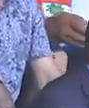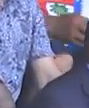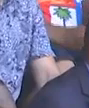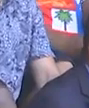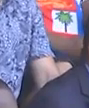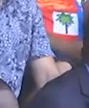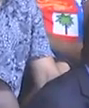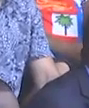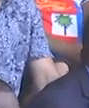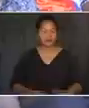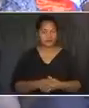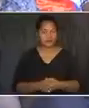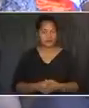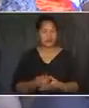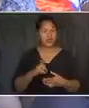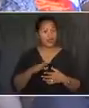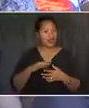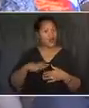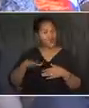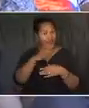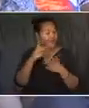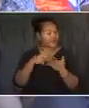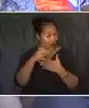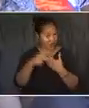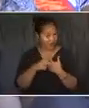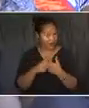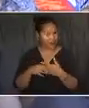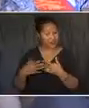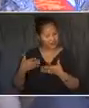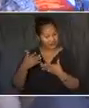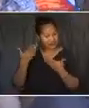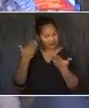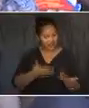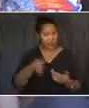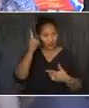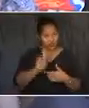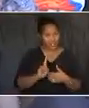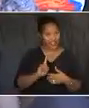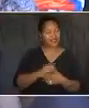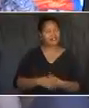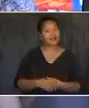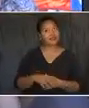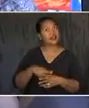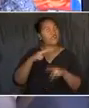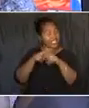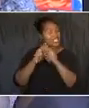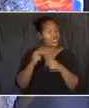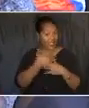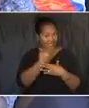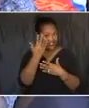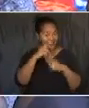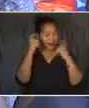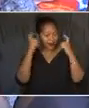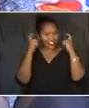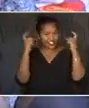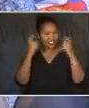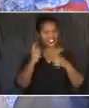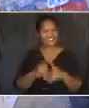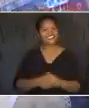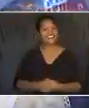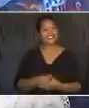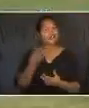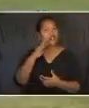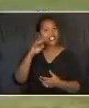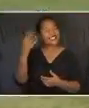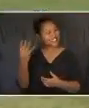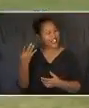Yana bakuni kena mai muri na itu betul betul gravi he parota kena lo mani rarango mabala tana singa ibanu ni mine ka pasang bulu ka bitu ni mbak ni